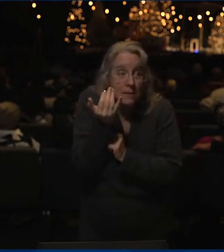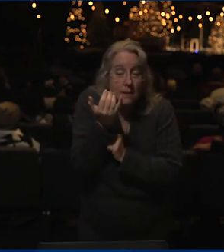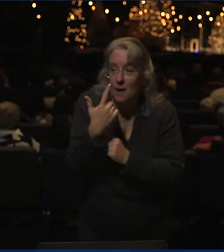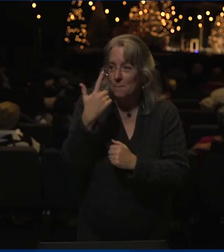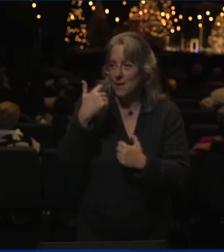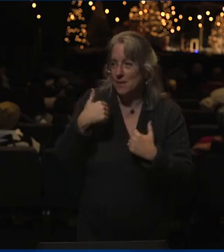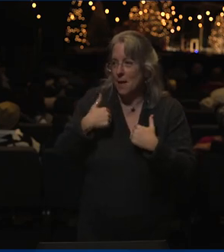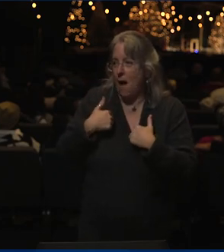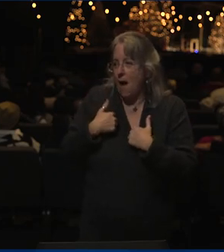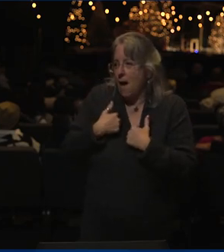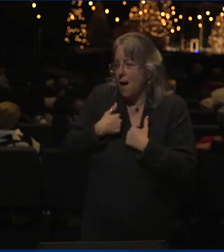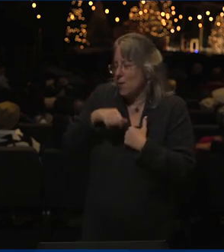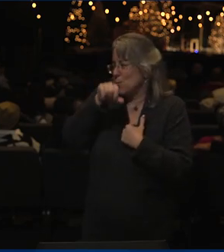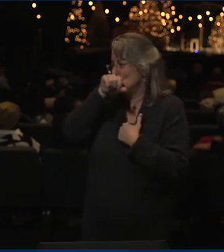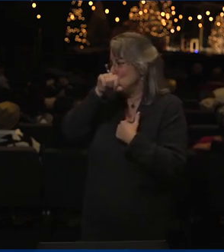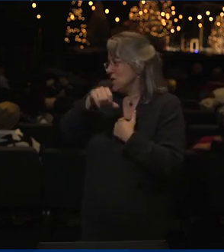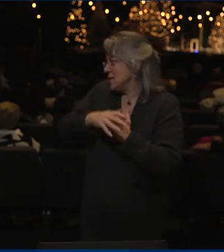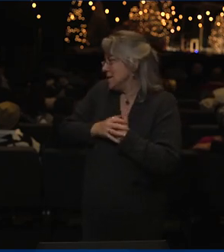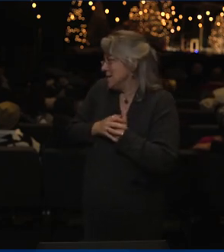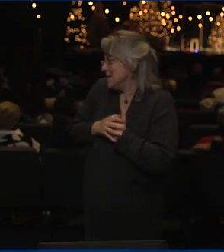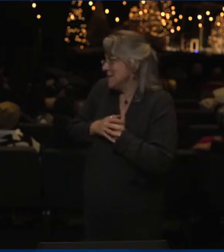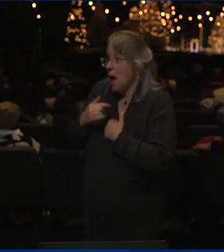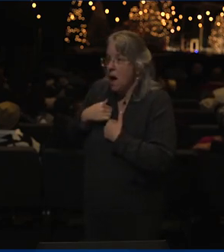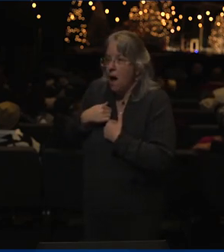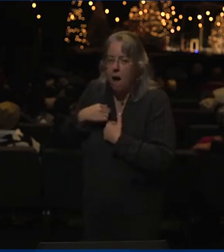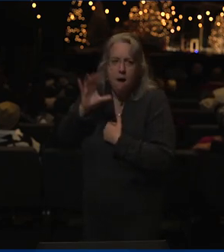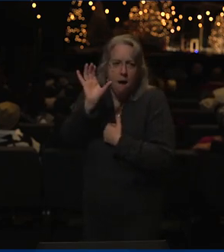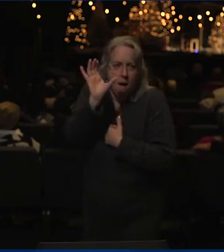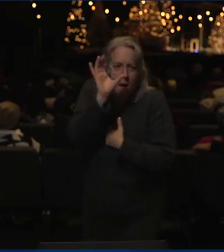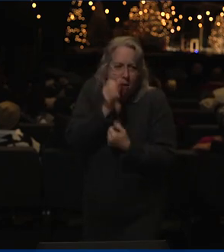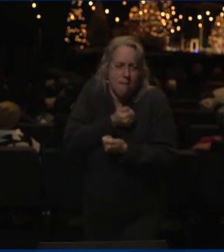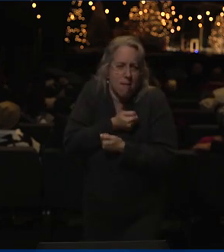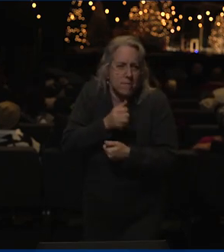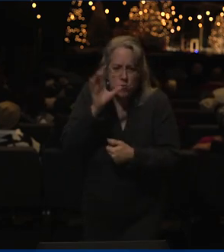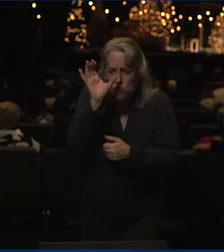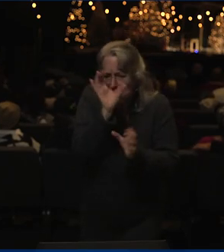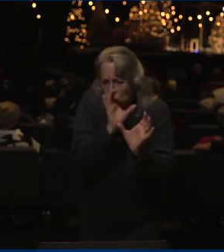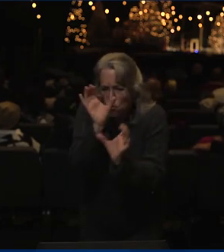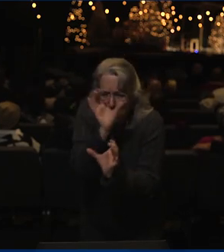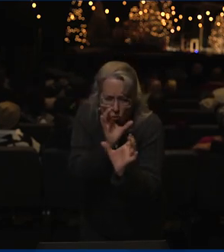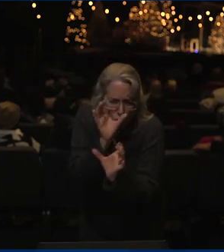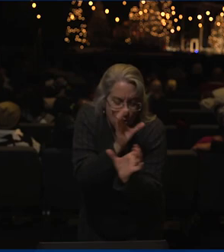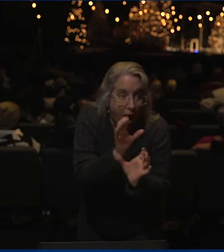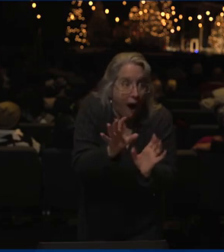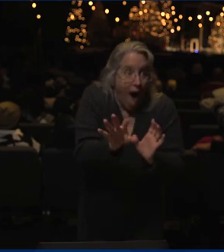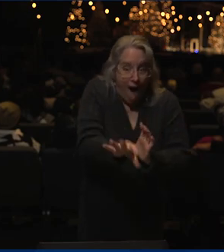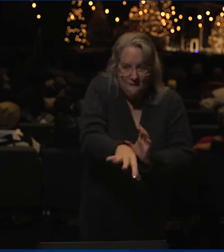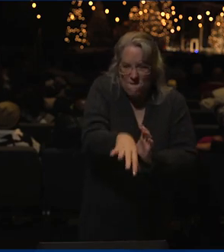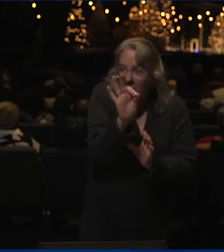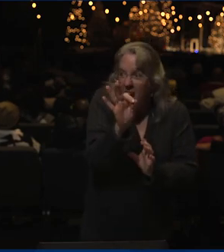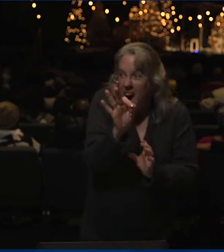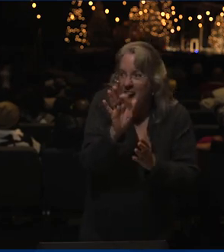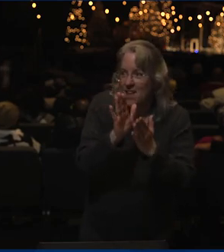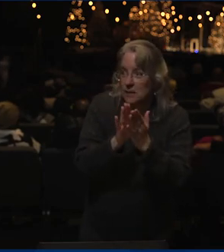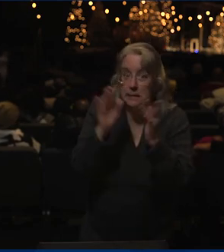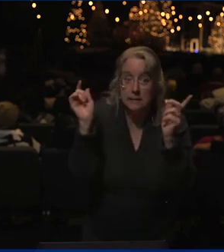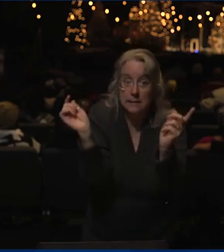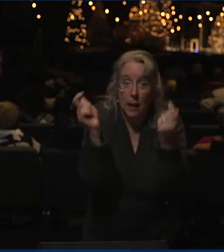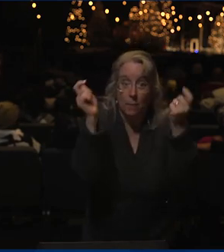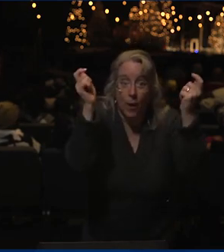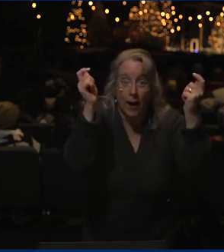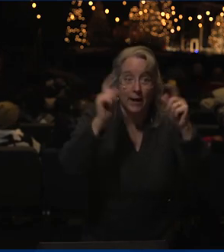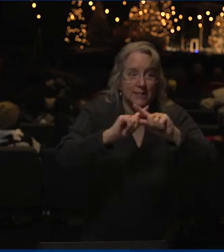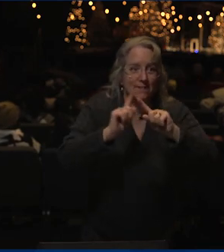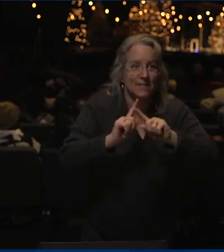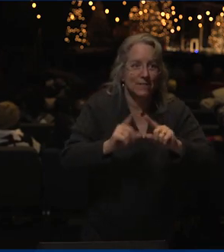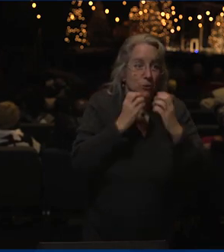them. I love looking for treasures. I love finding treasures. I love celebrating treasures. To any